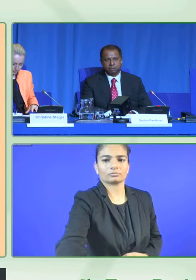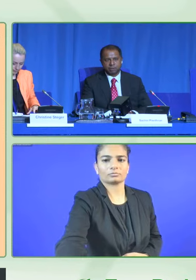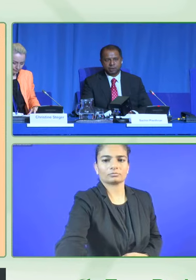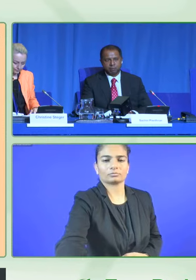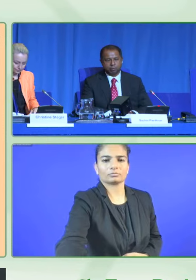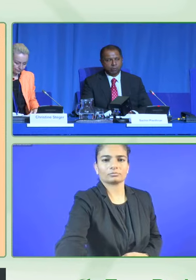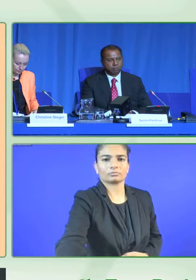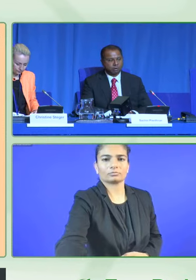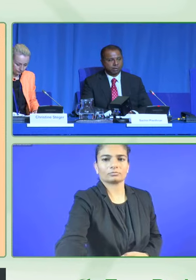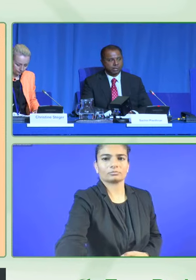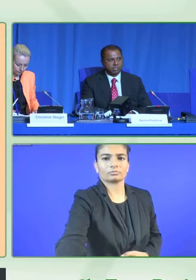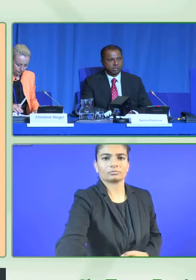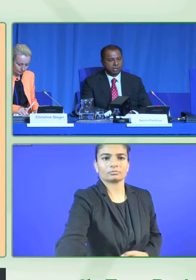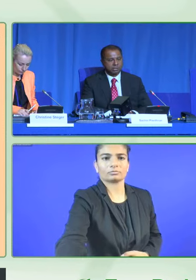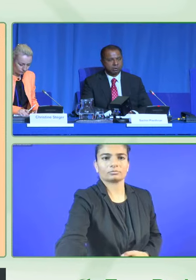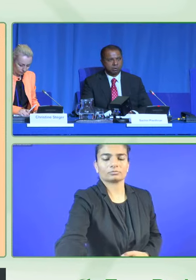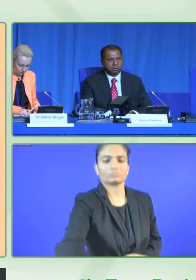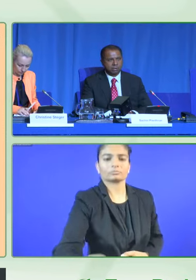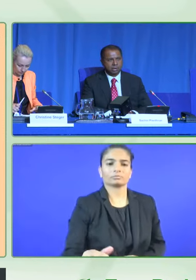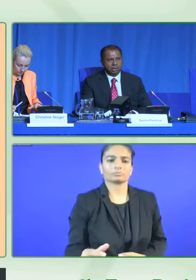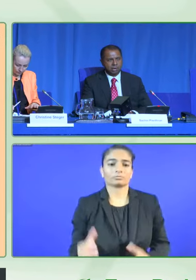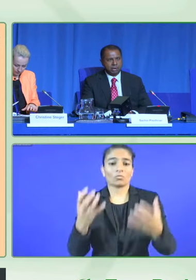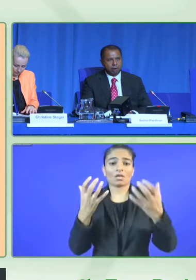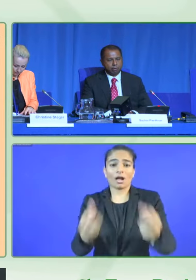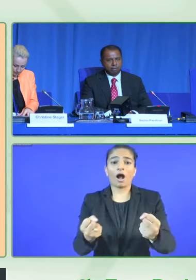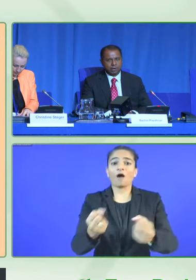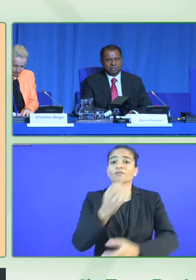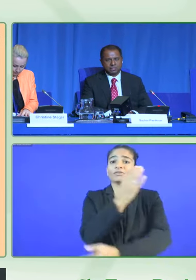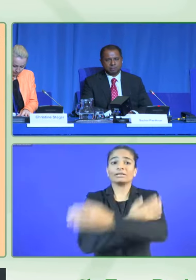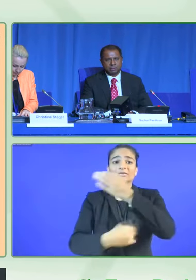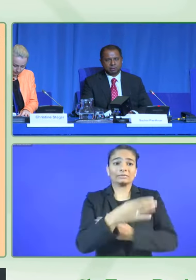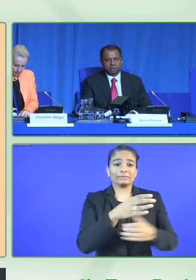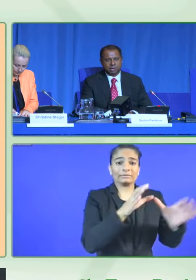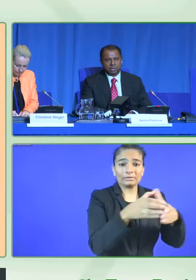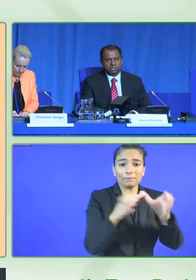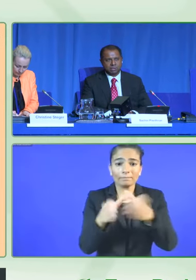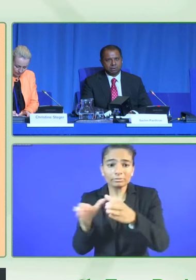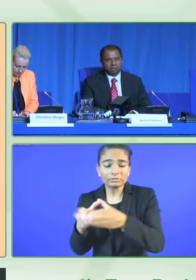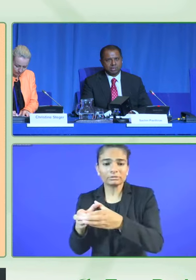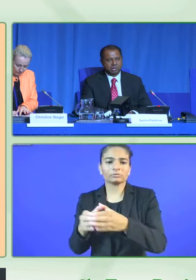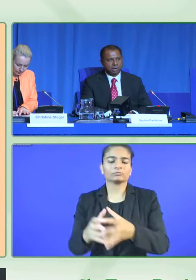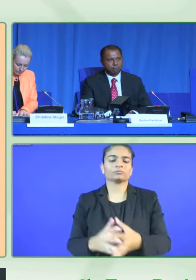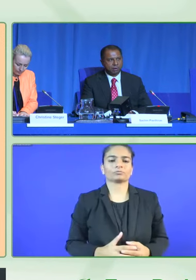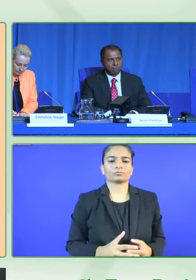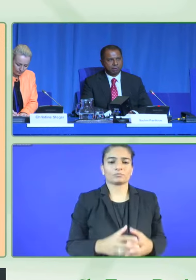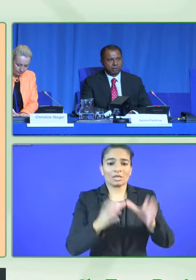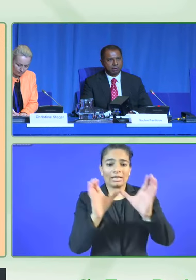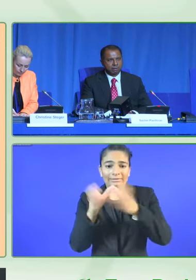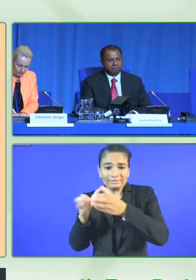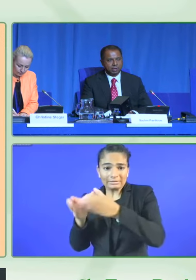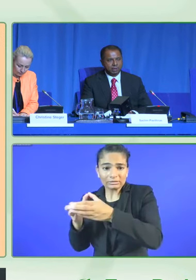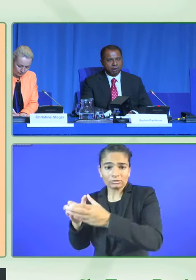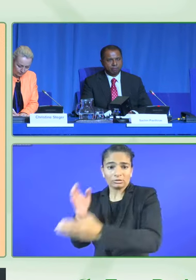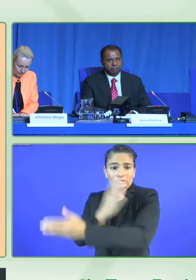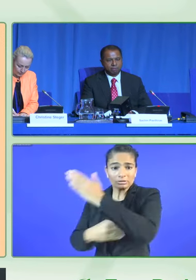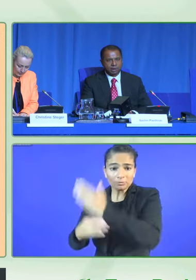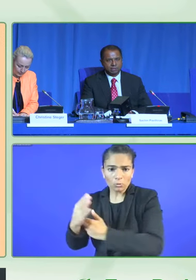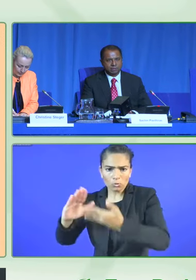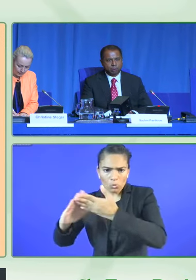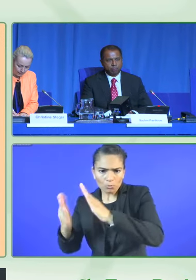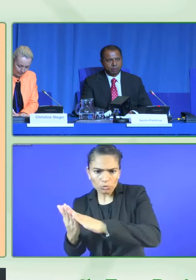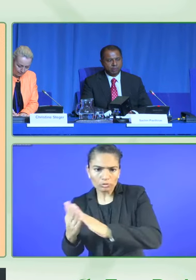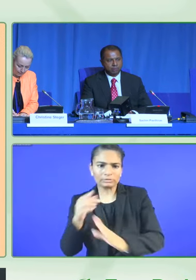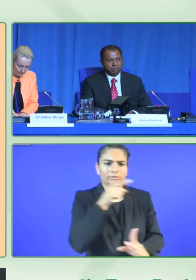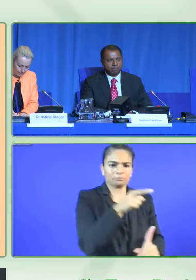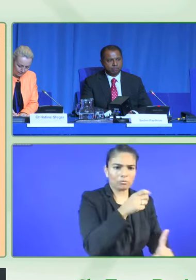to shape what the regulation is going to look like. Now, every accessibility regulation is not perfect. We have to revise